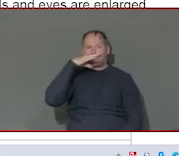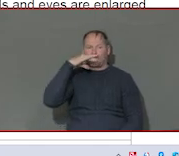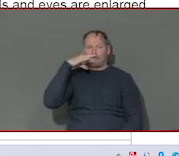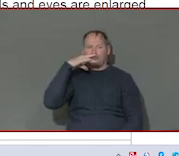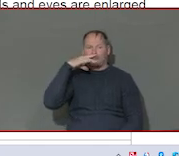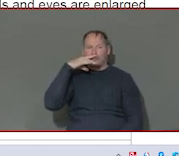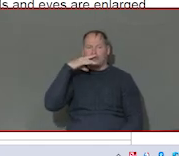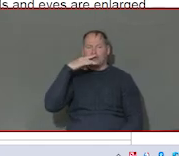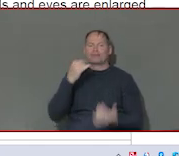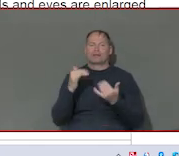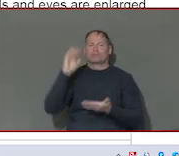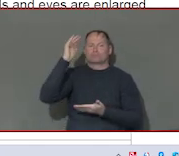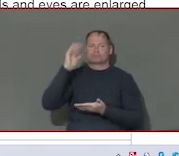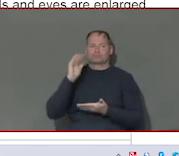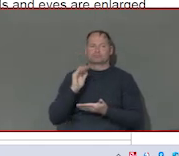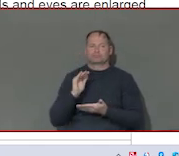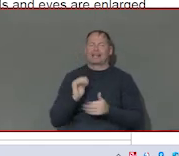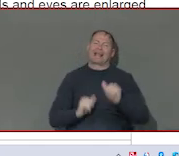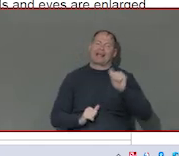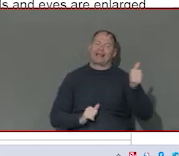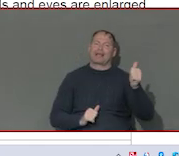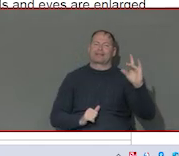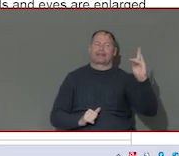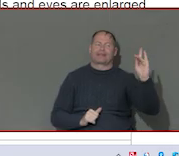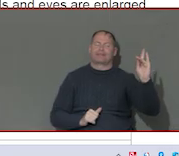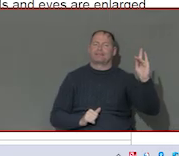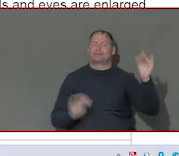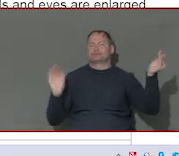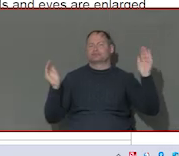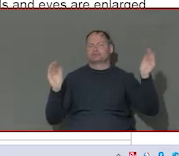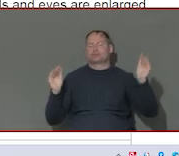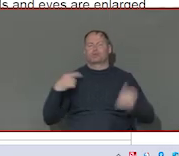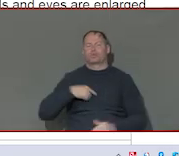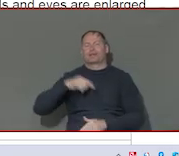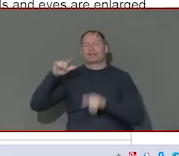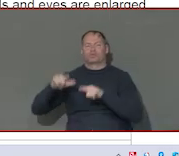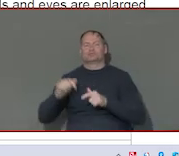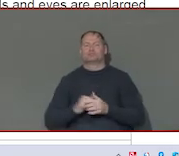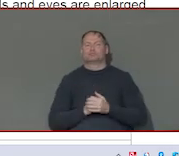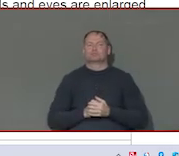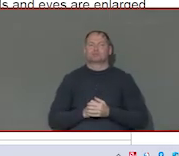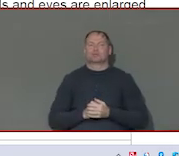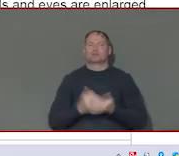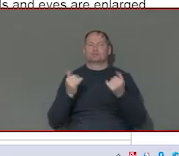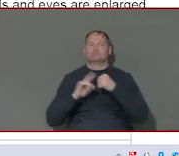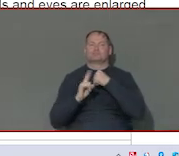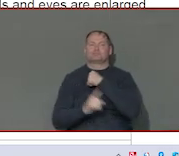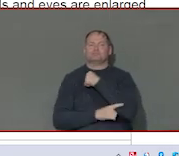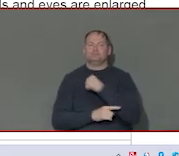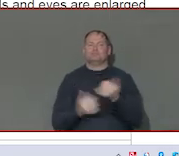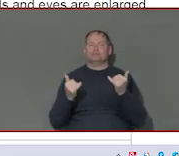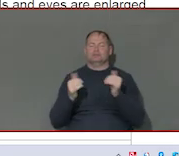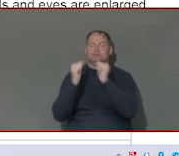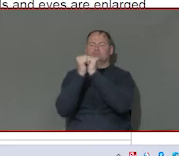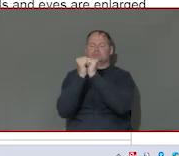is reduced as it is compared to other species. And the last one is that part of the